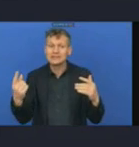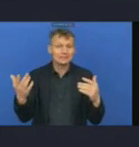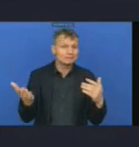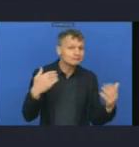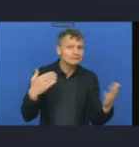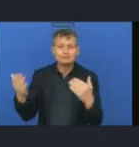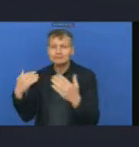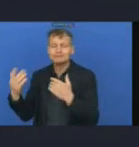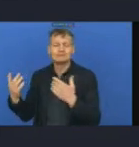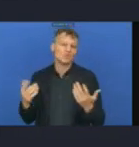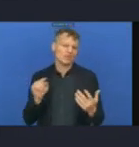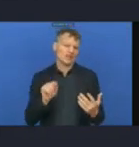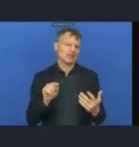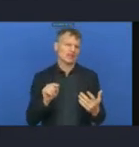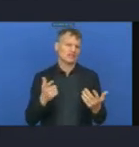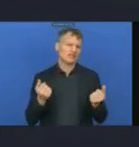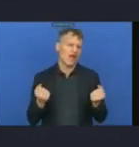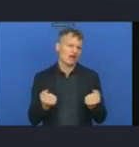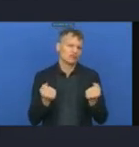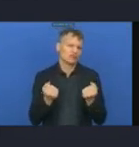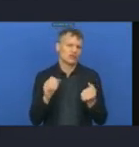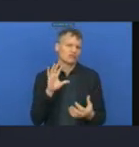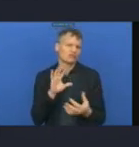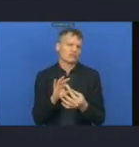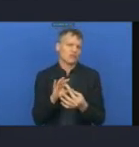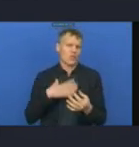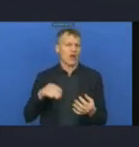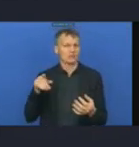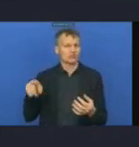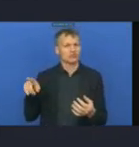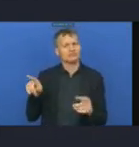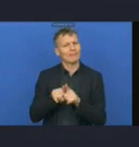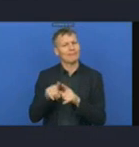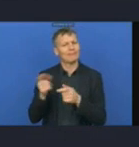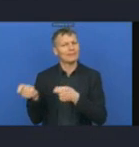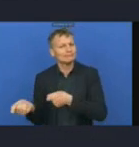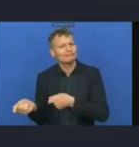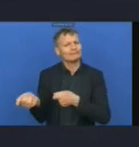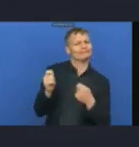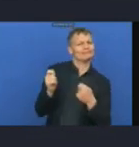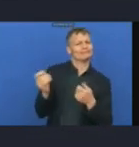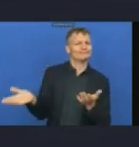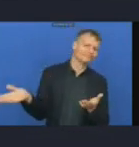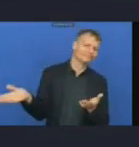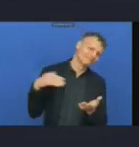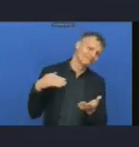to bring them with us in making sport